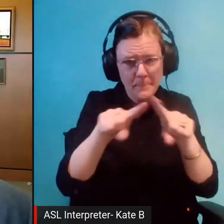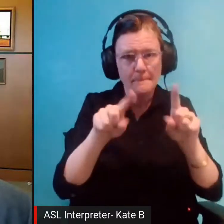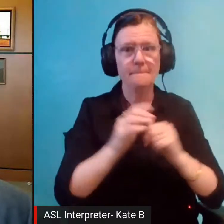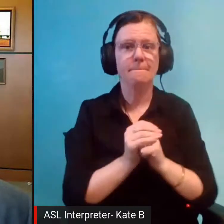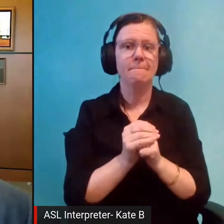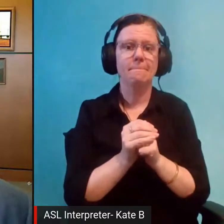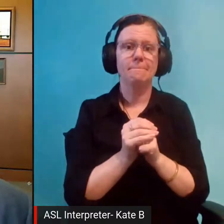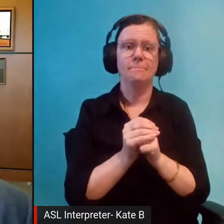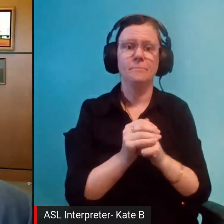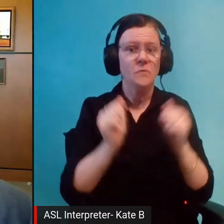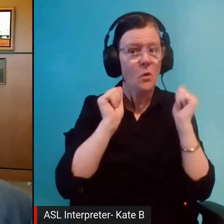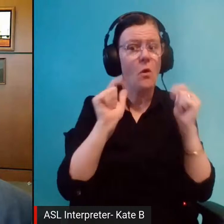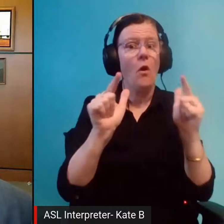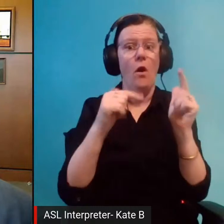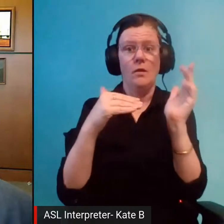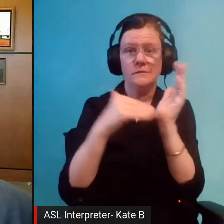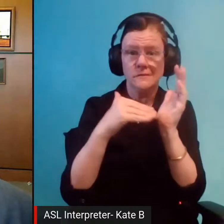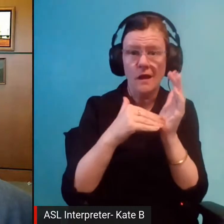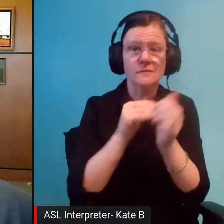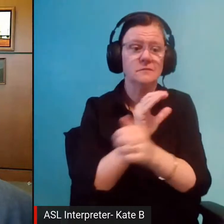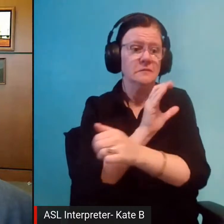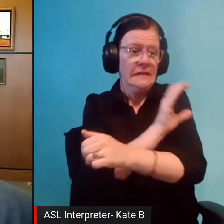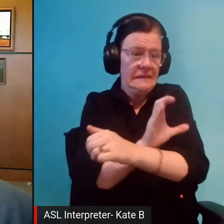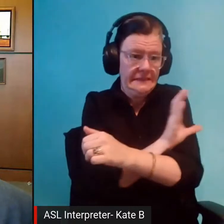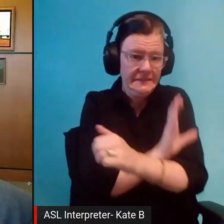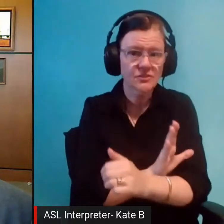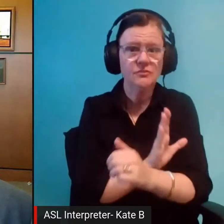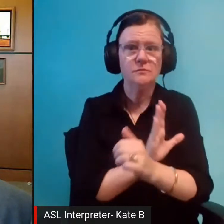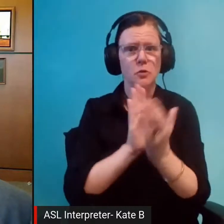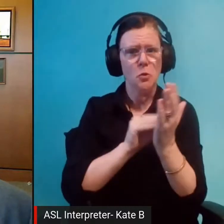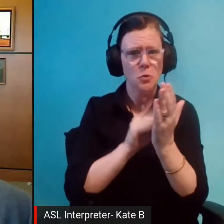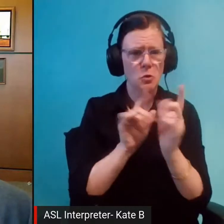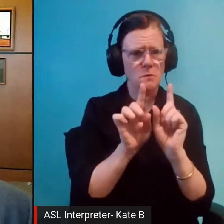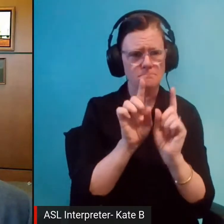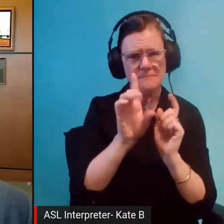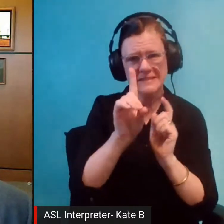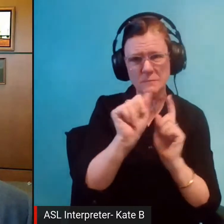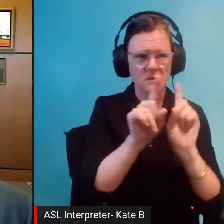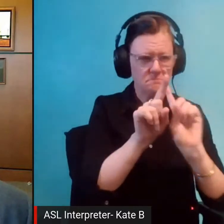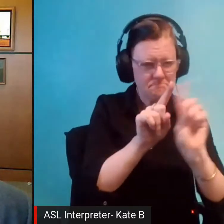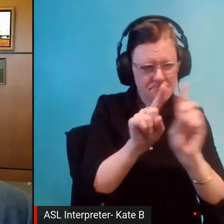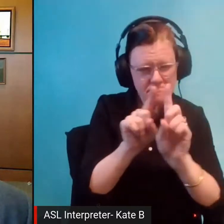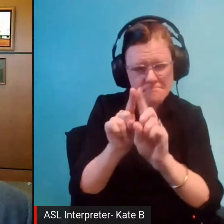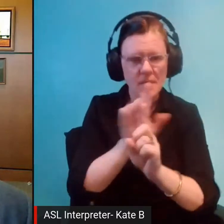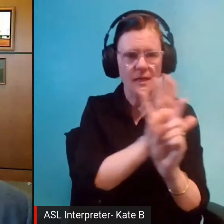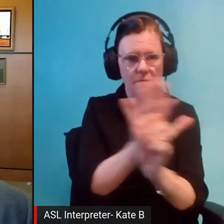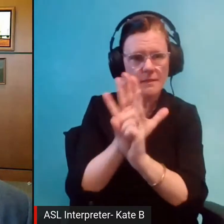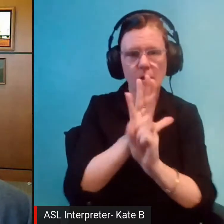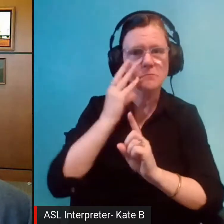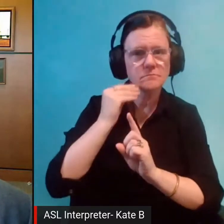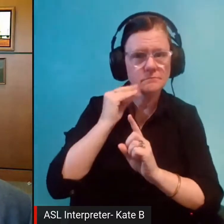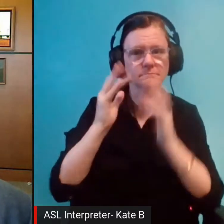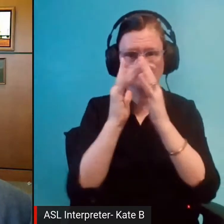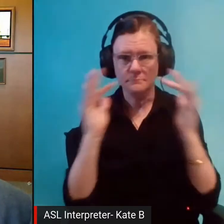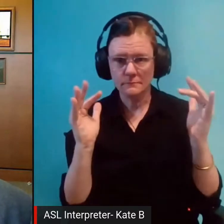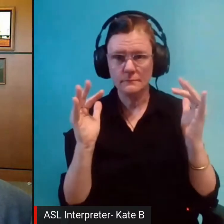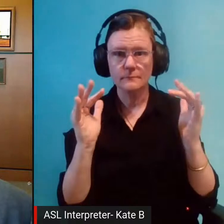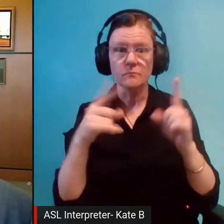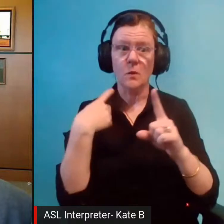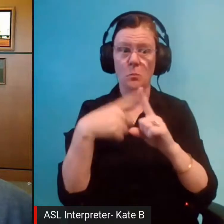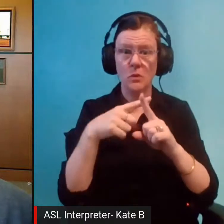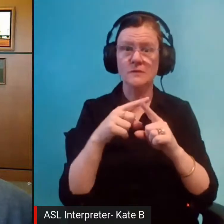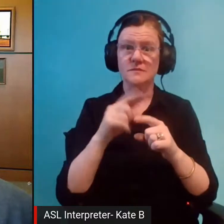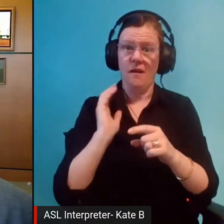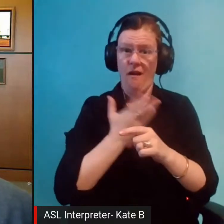essential for all clinicians to learn about the broad range of disabilities individuals experience and how to provide personalized